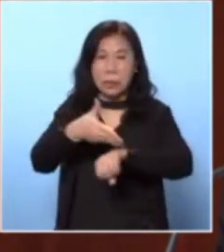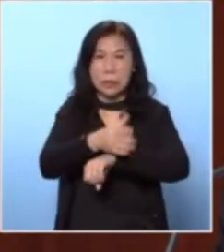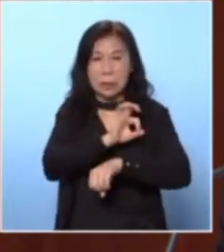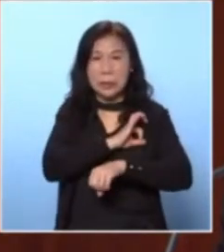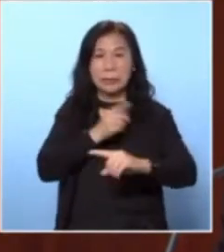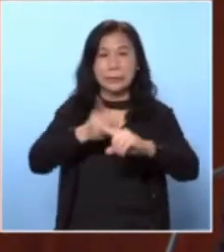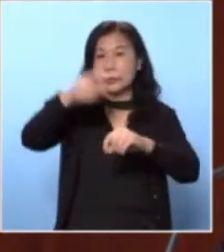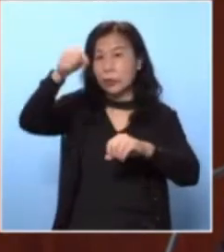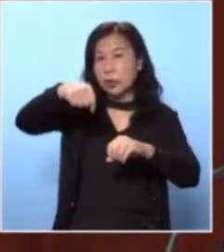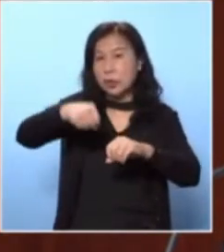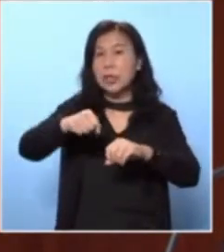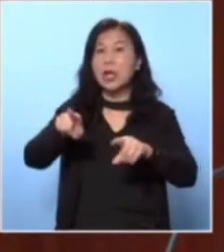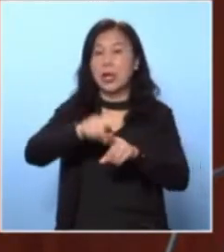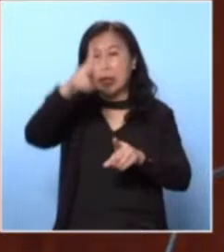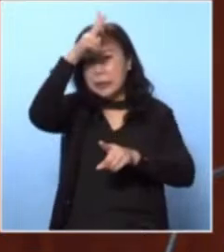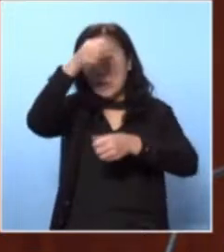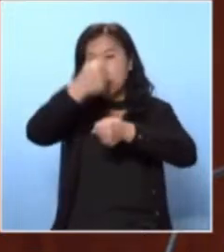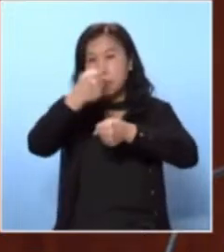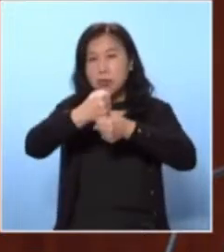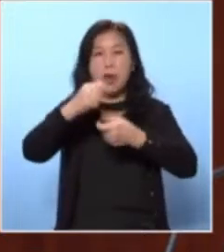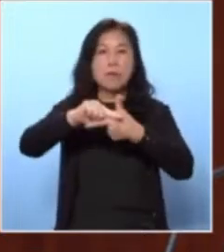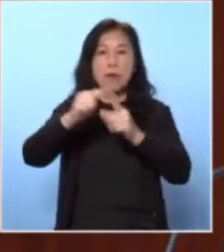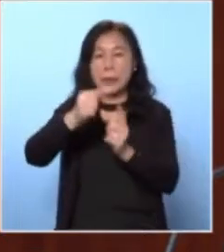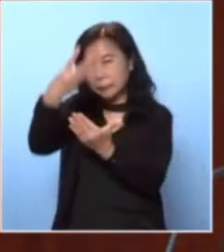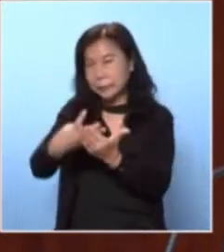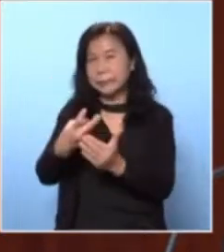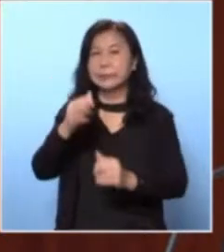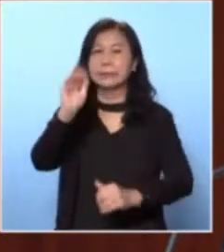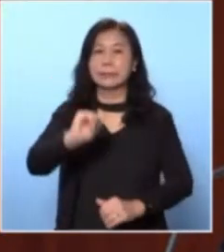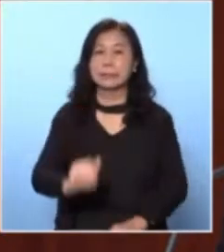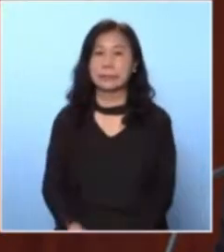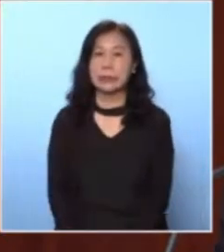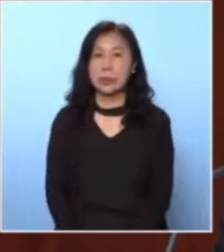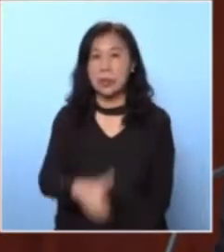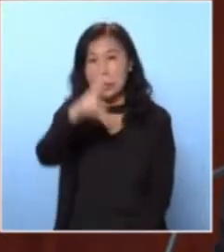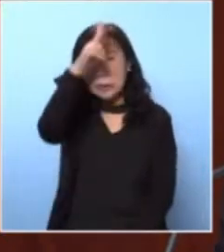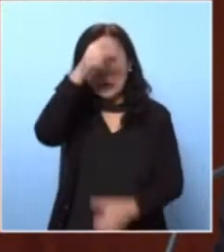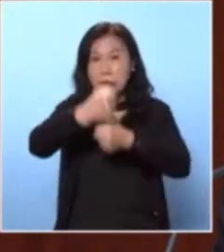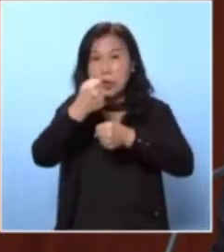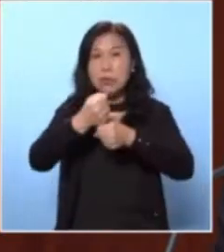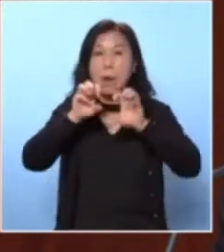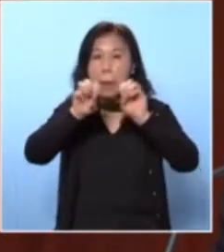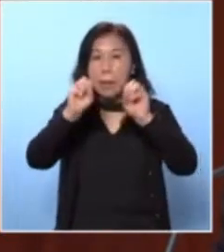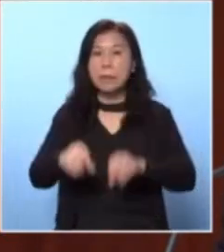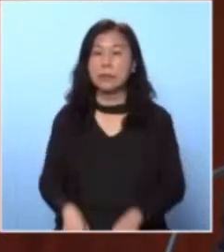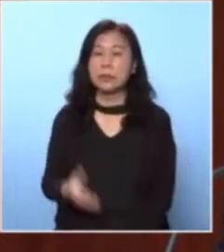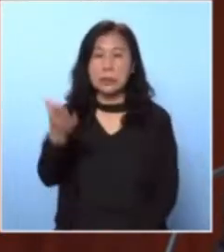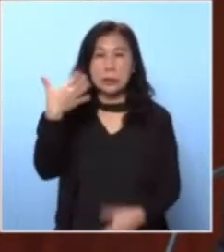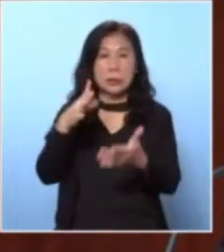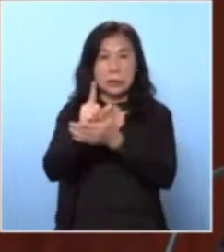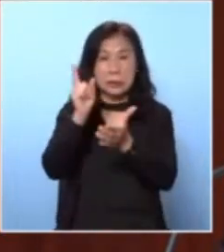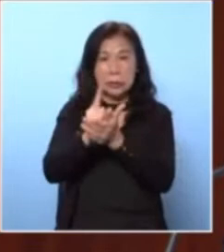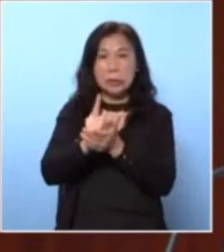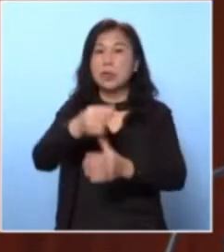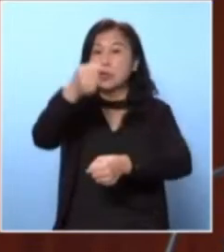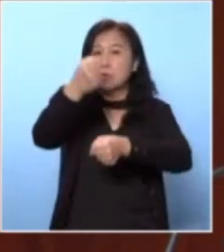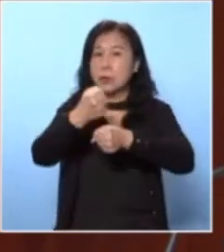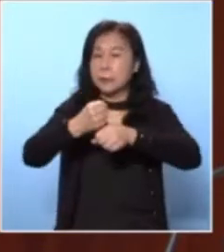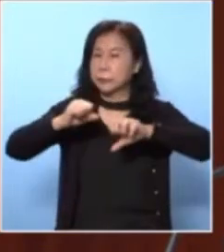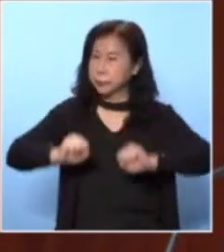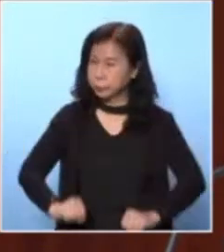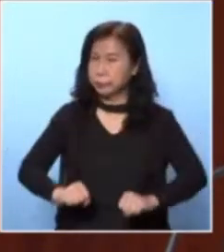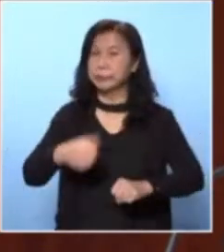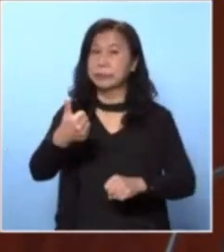grateful for the general recognition of my policy directions and strategies in the community. This policy address